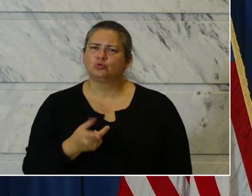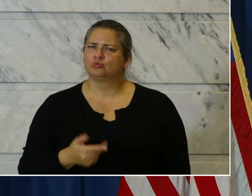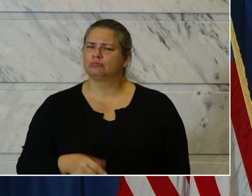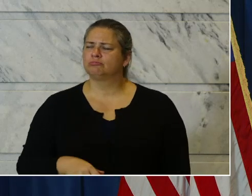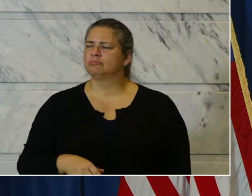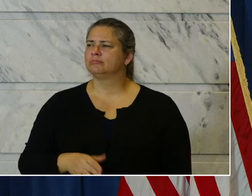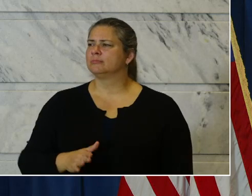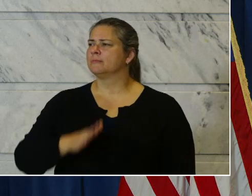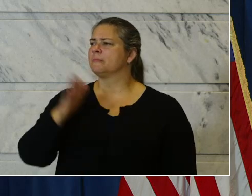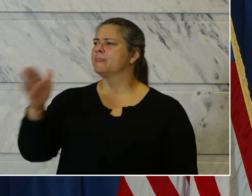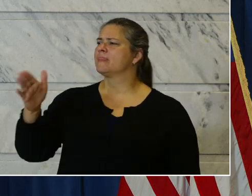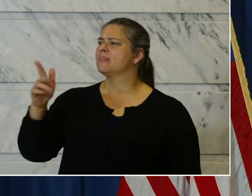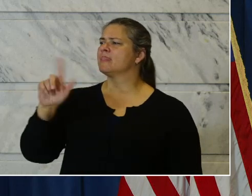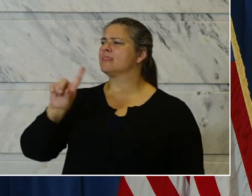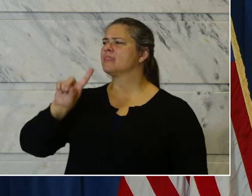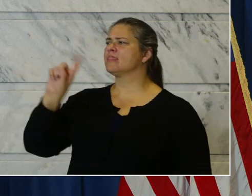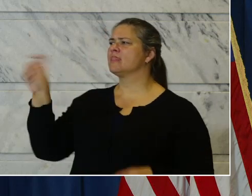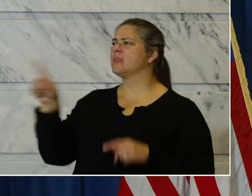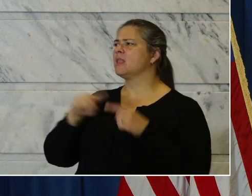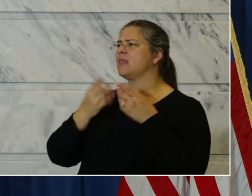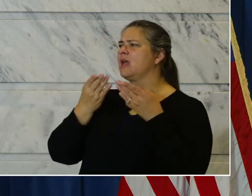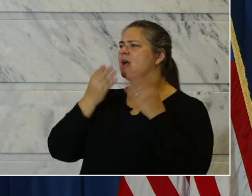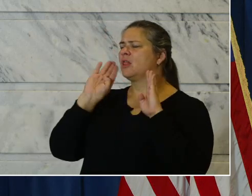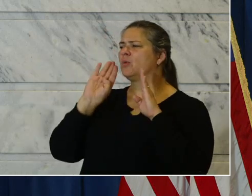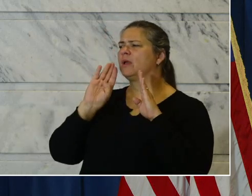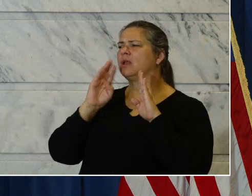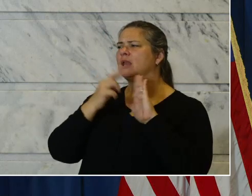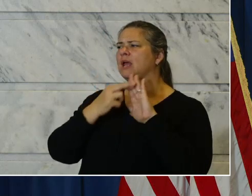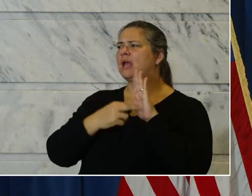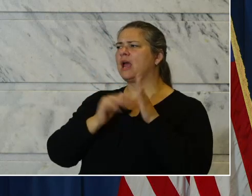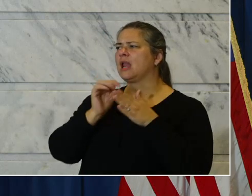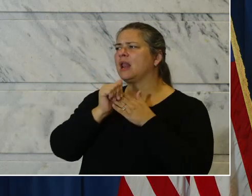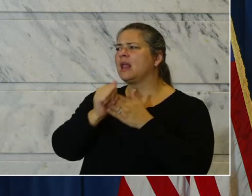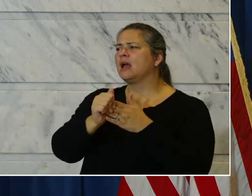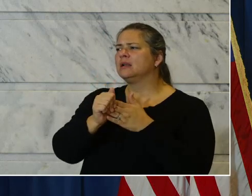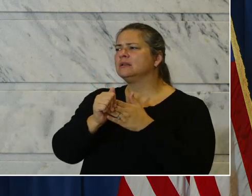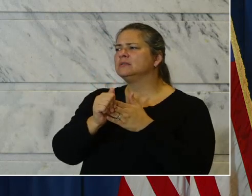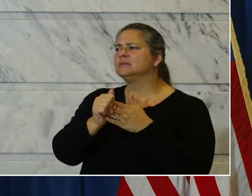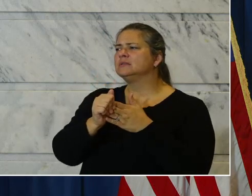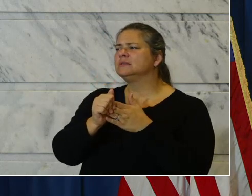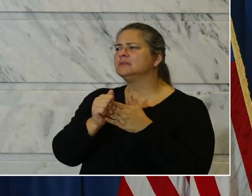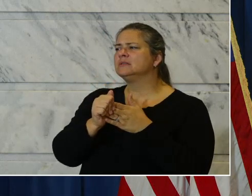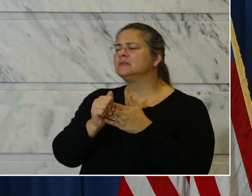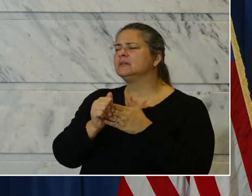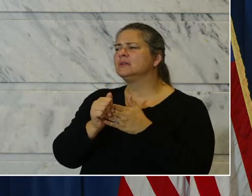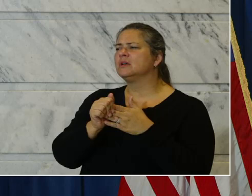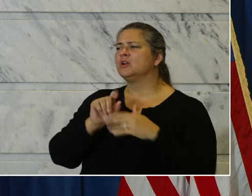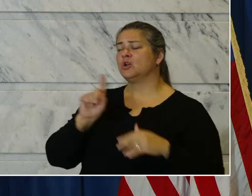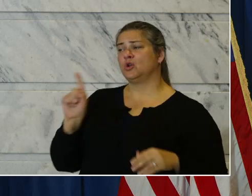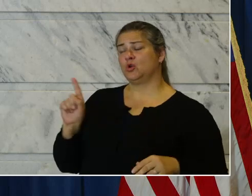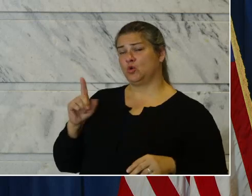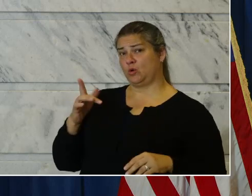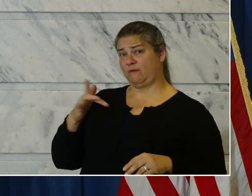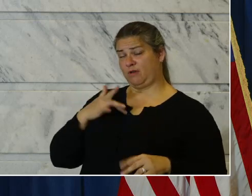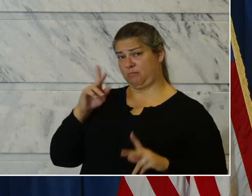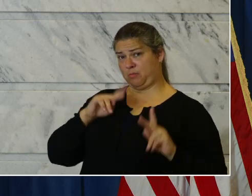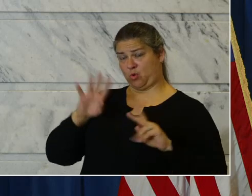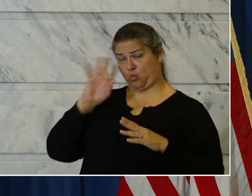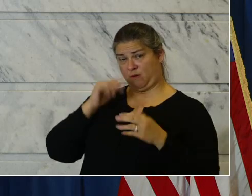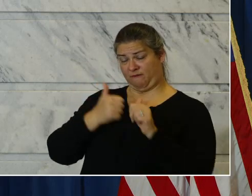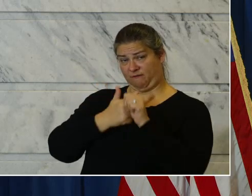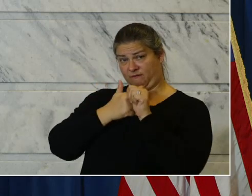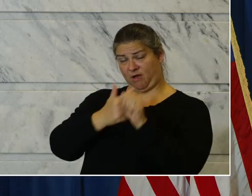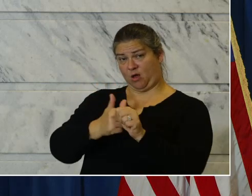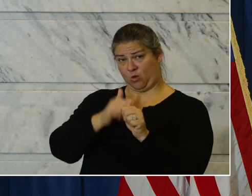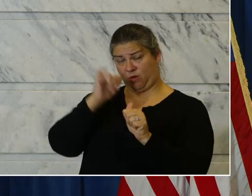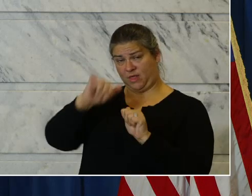about the Halloween guidelines. How confident are you that enough people will actually follow these guidelines in